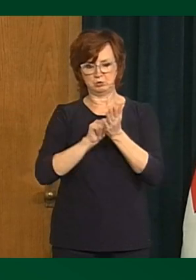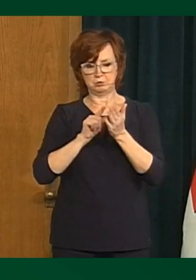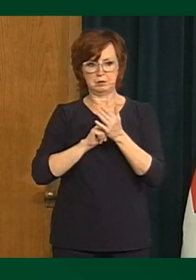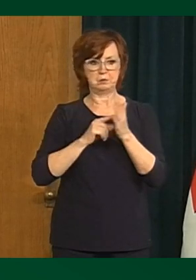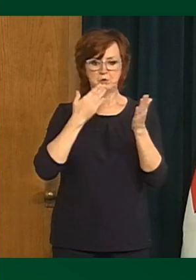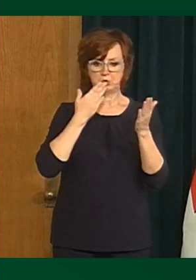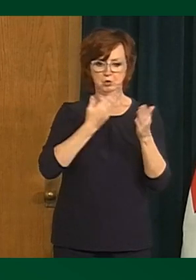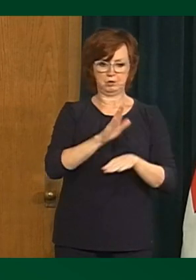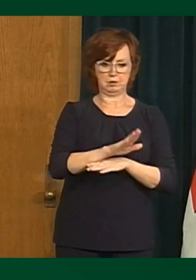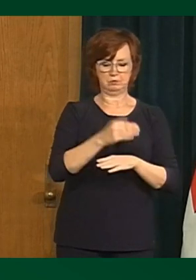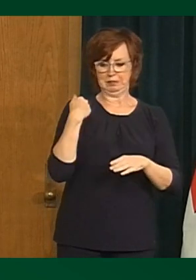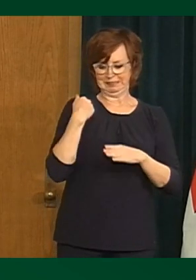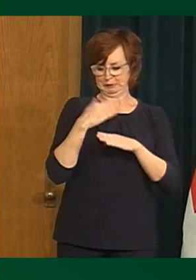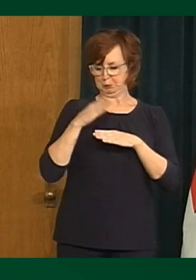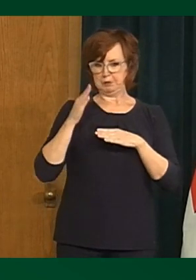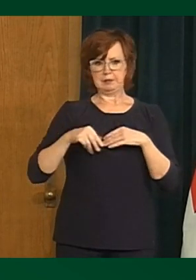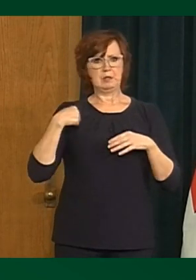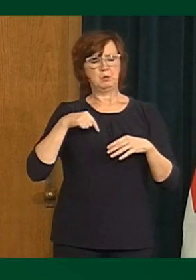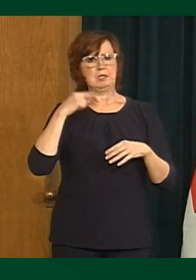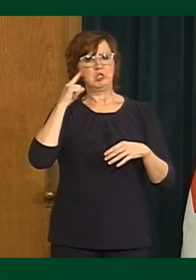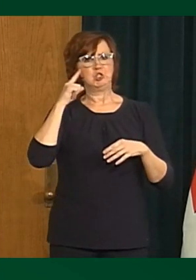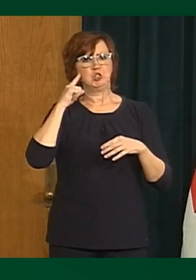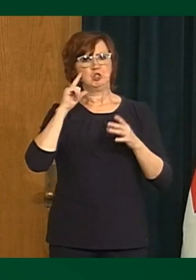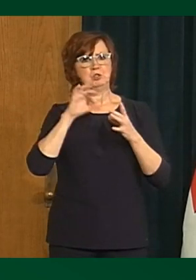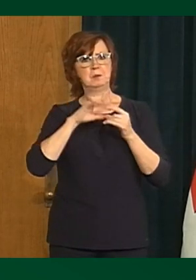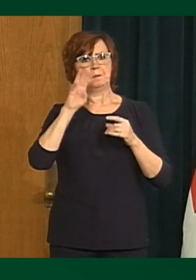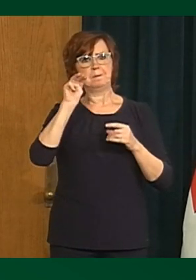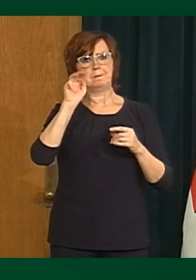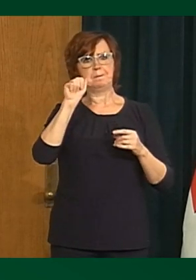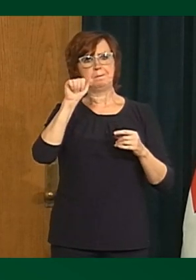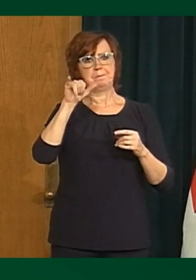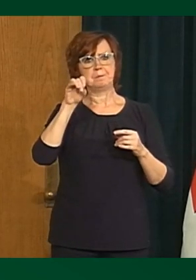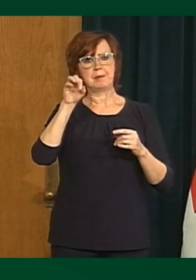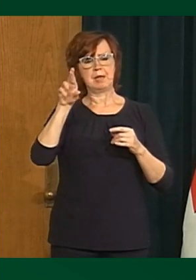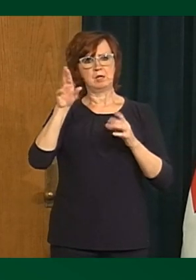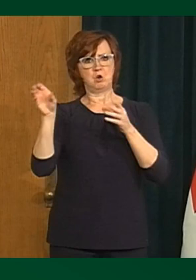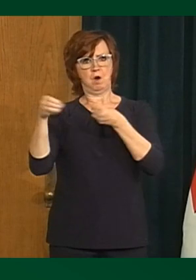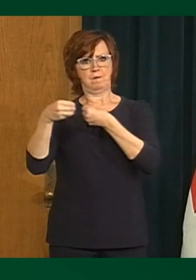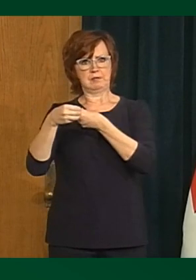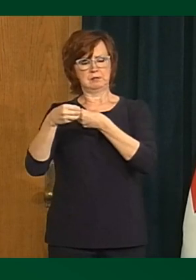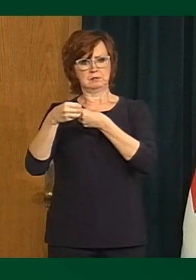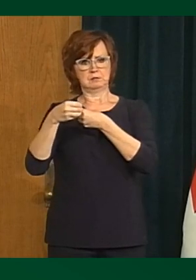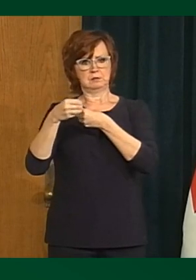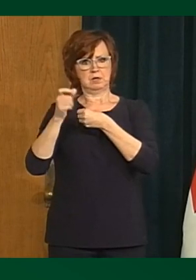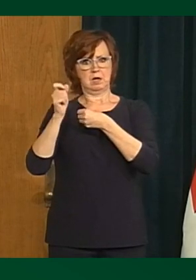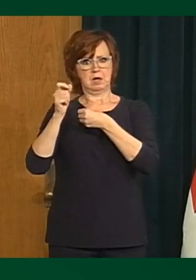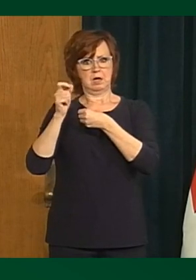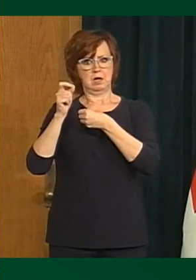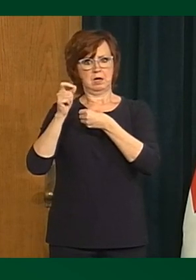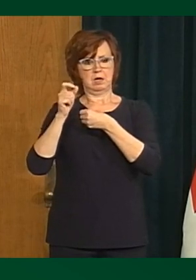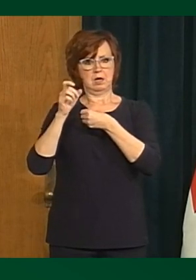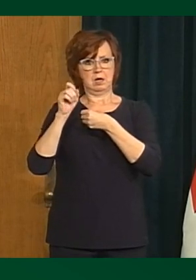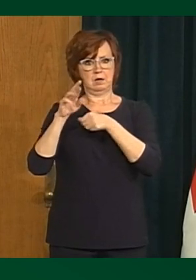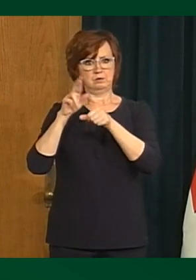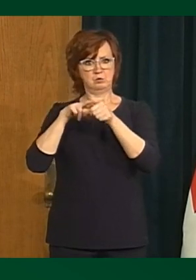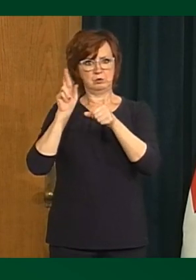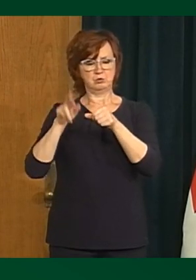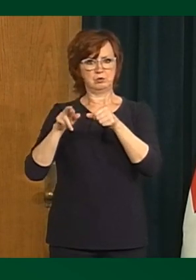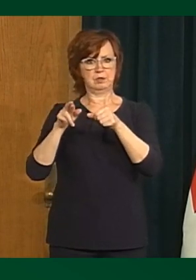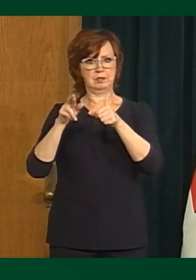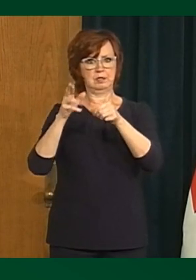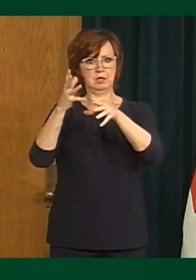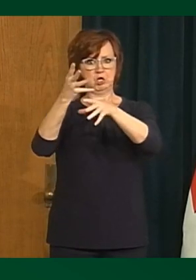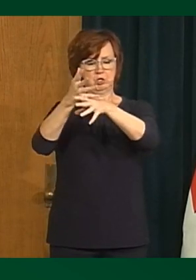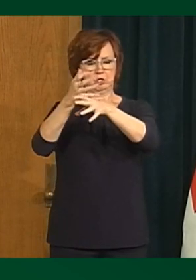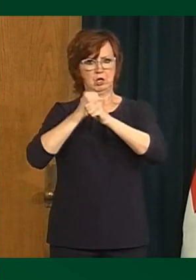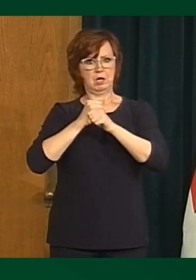weekend, we heard the story that the mayor's office received a bomb threat related to the